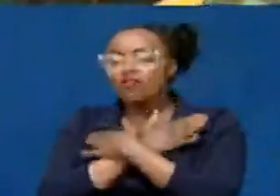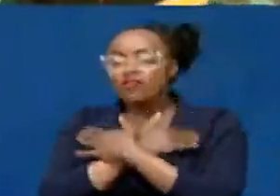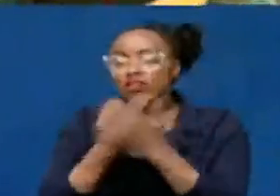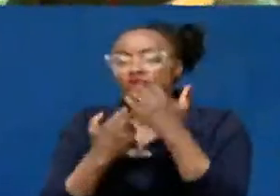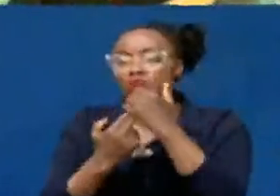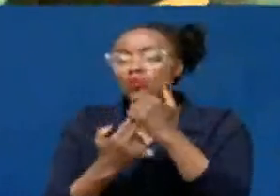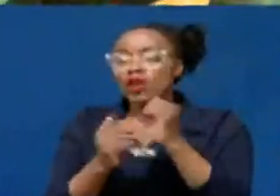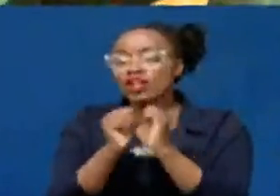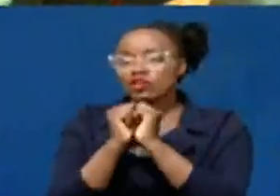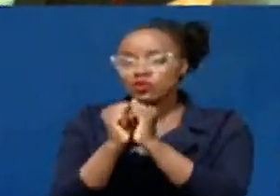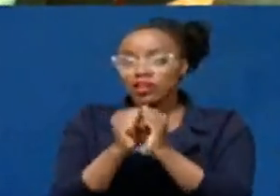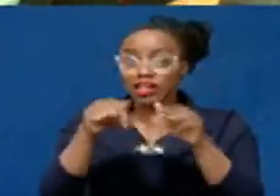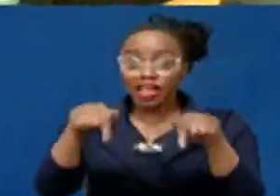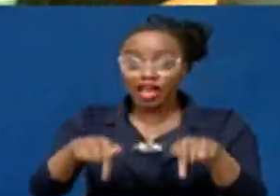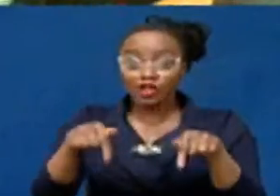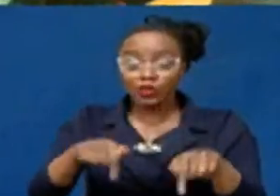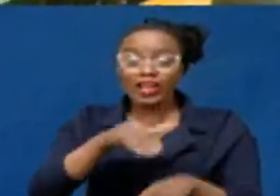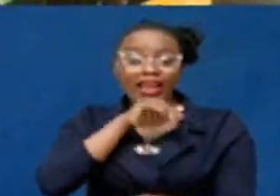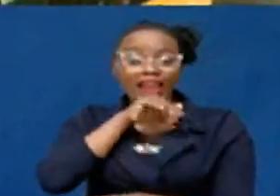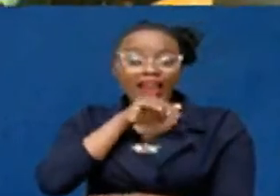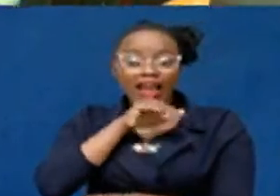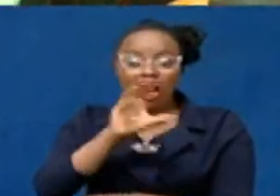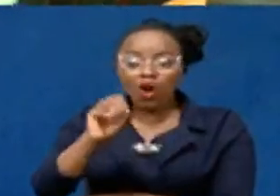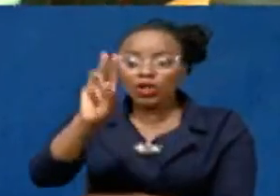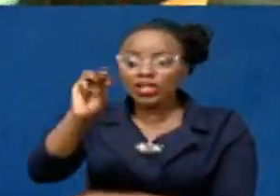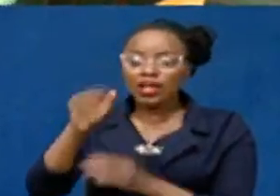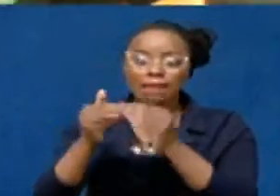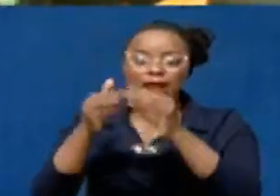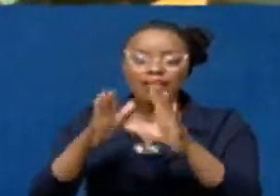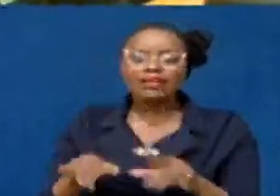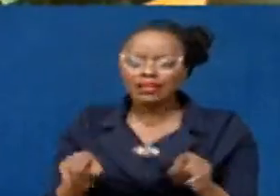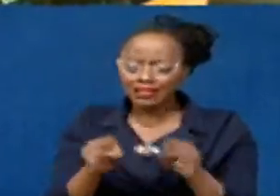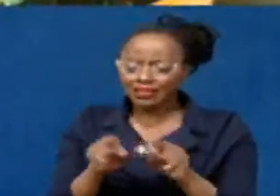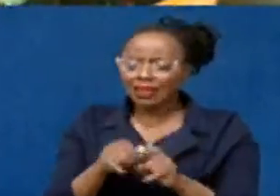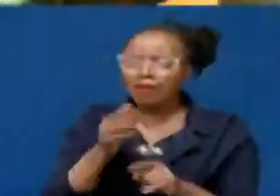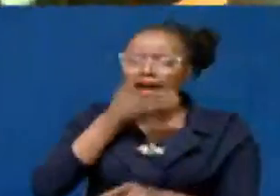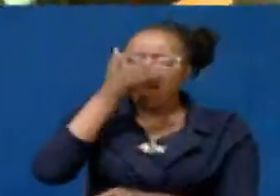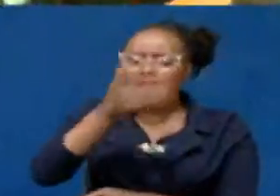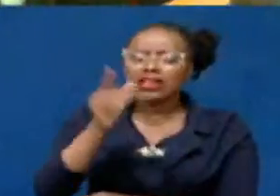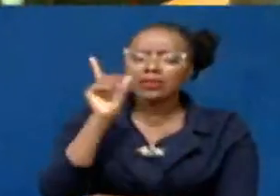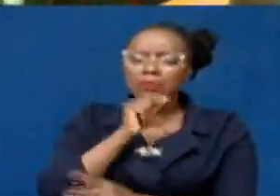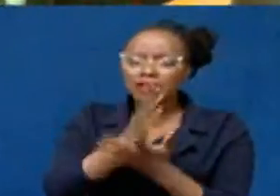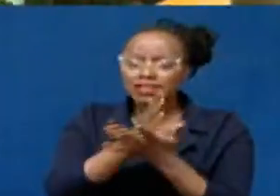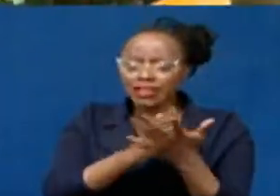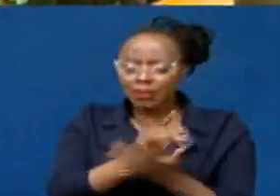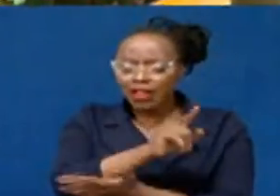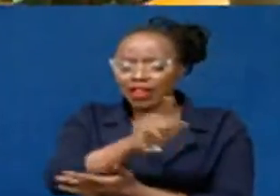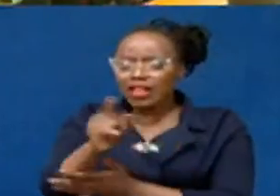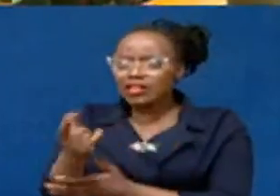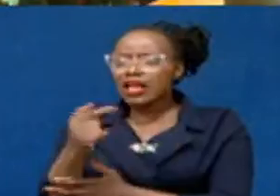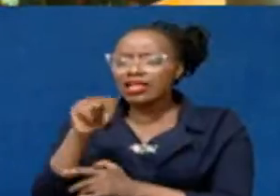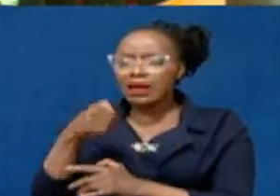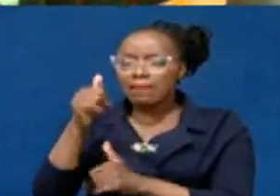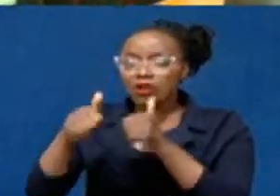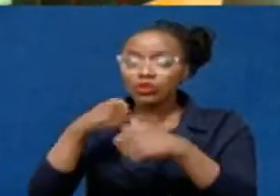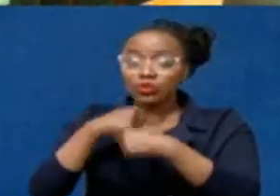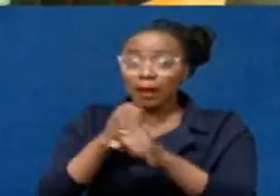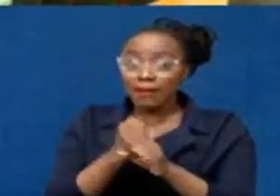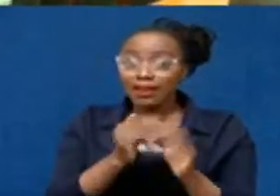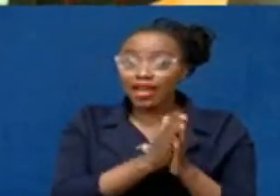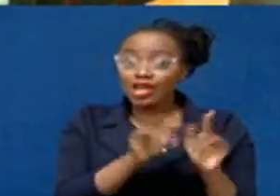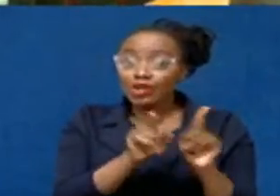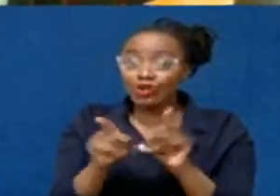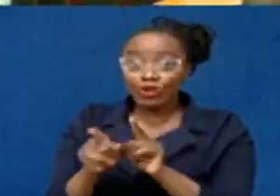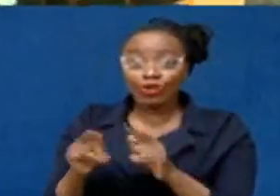to partner with. And today, Raila Odinga, the ODM leader, seemed to respond to some of those demands that were made.